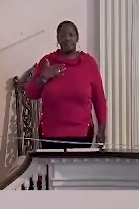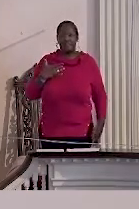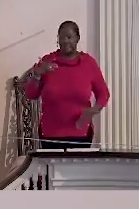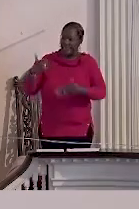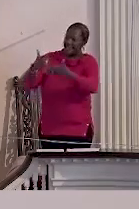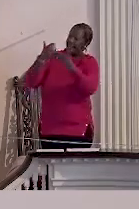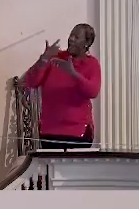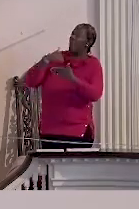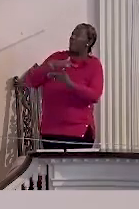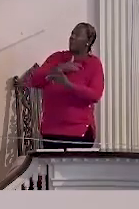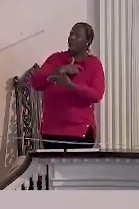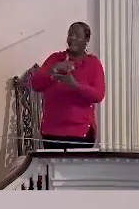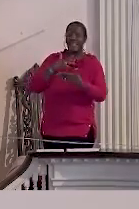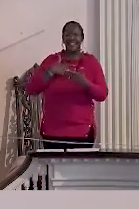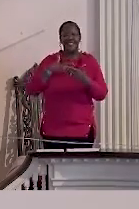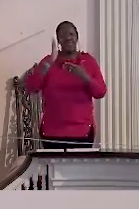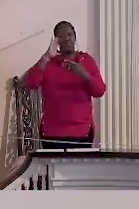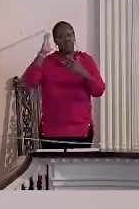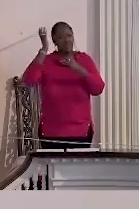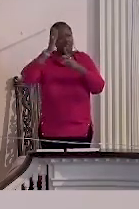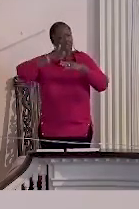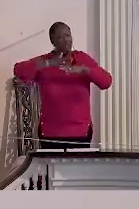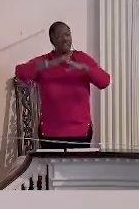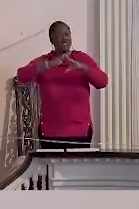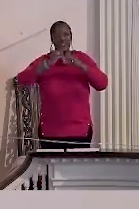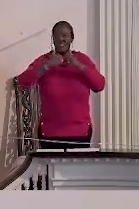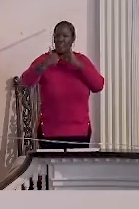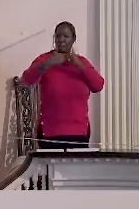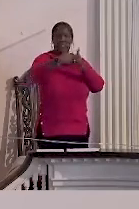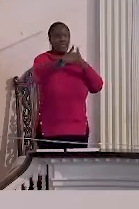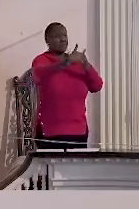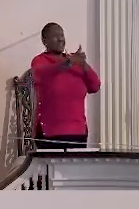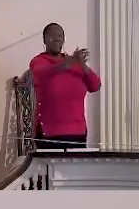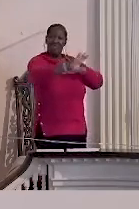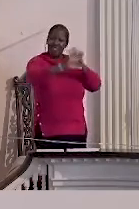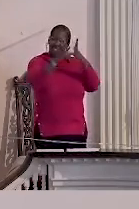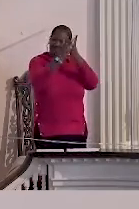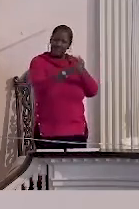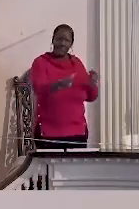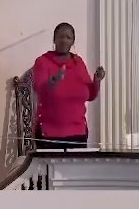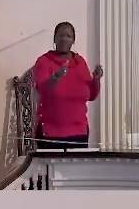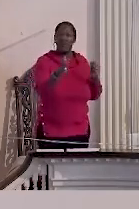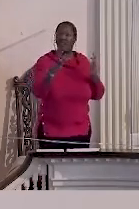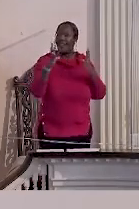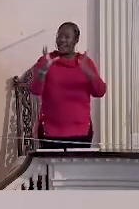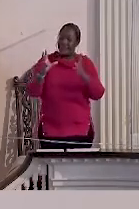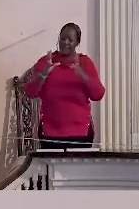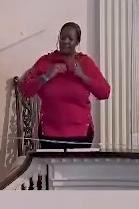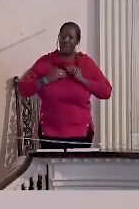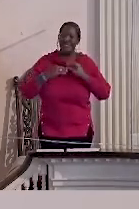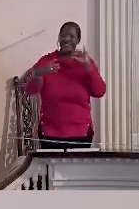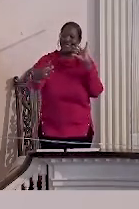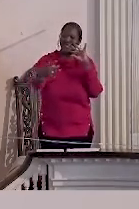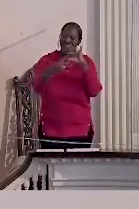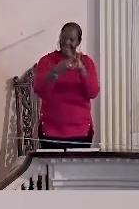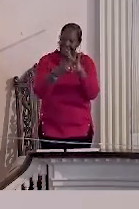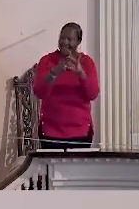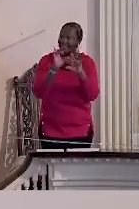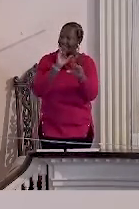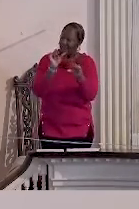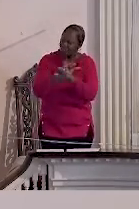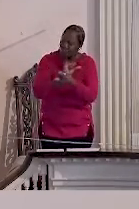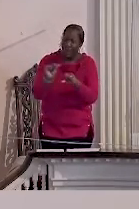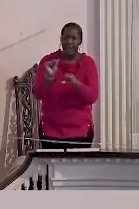Help us put down the illusion of our separateness and embrace the connectedness that is real, that